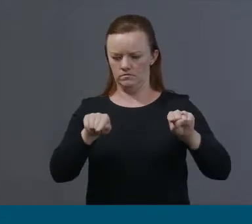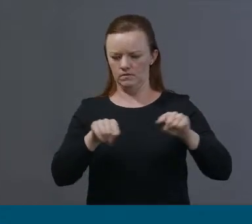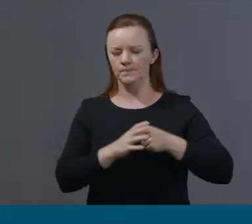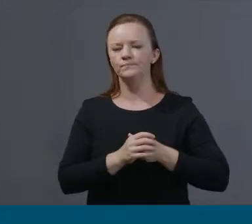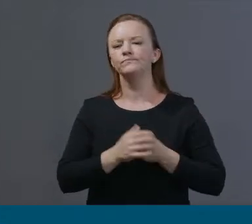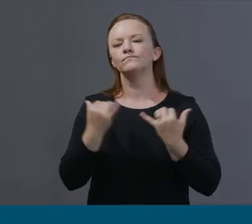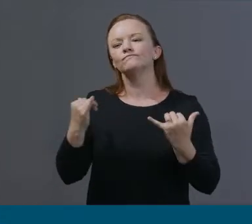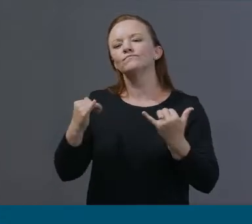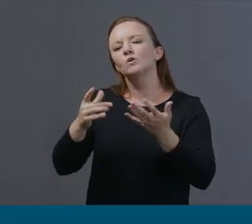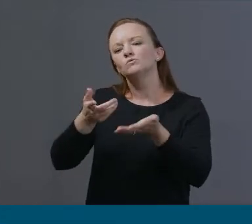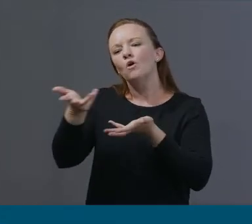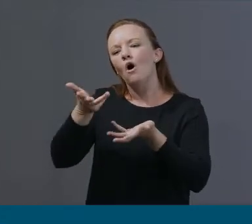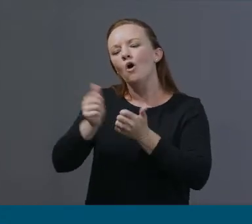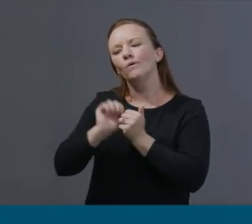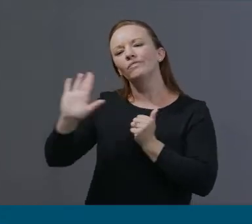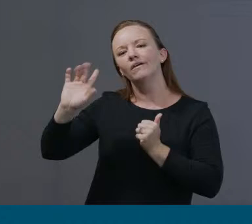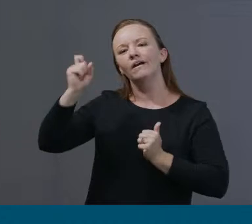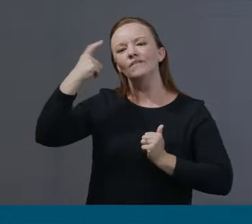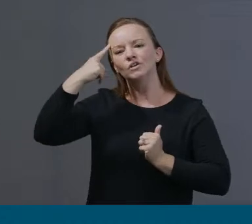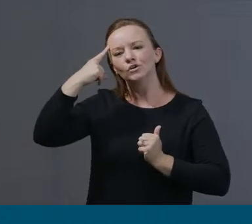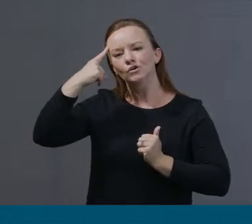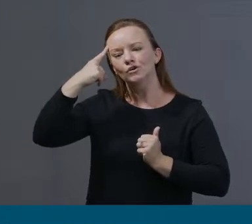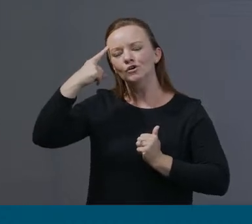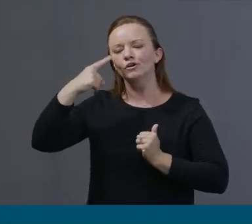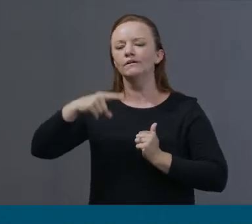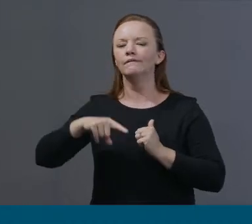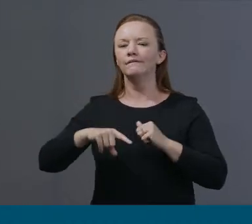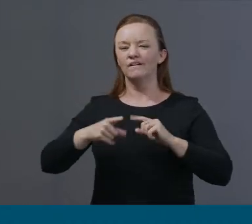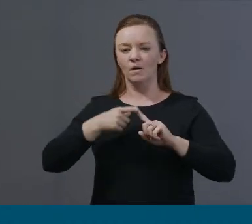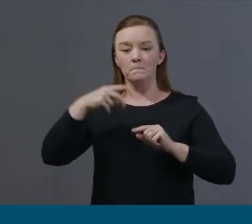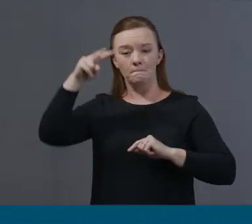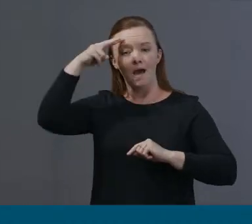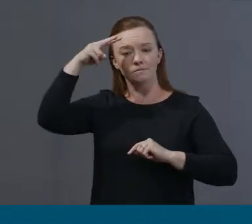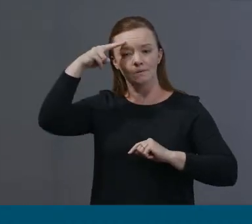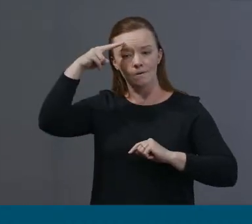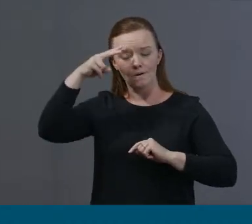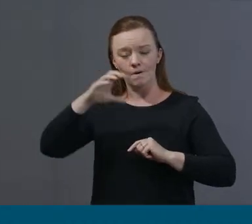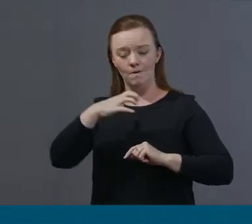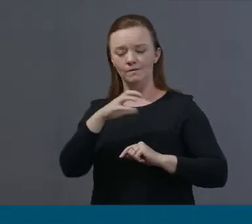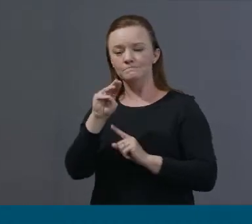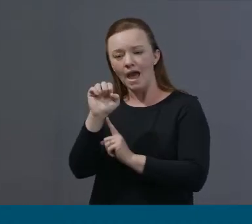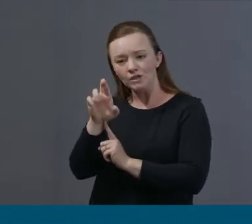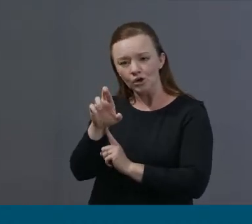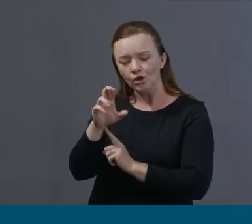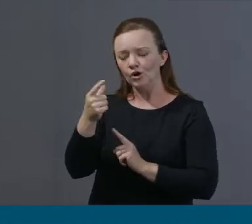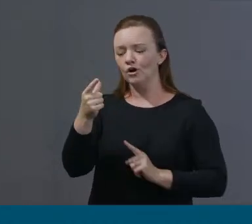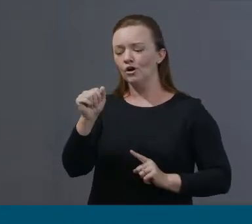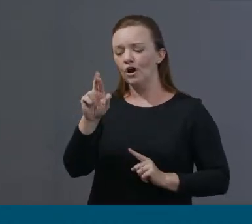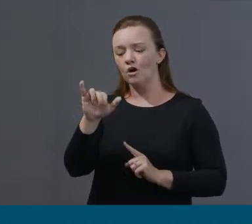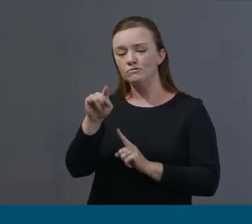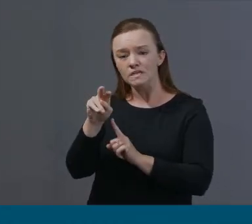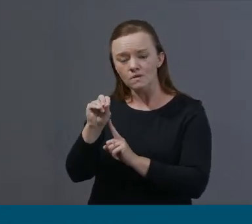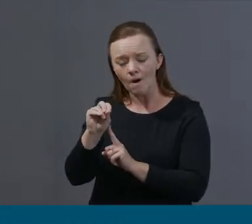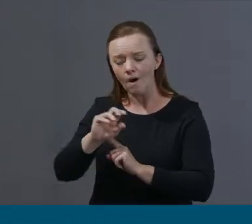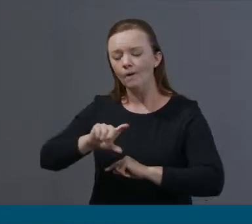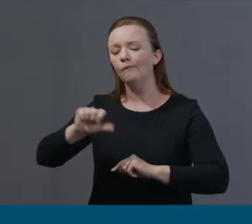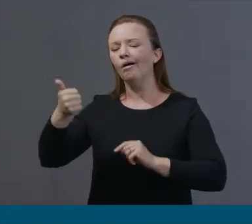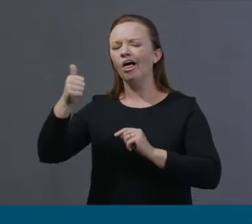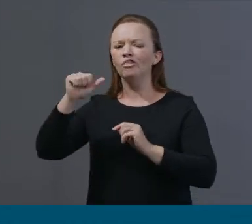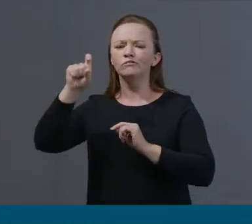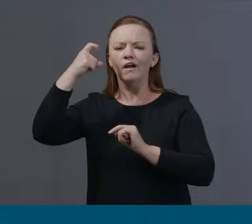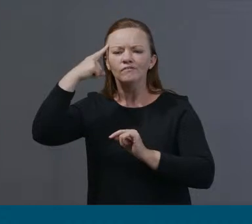Governor Claudia Pavlovich of Sonora, Nogales Mayor Garino, and I want to thank him for